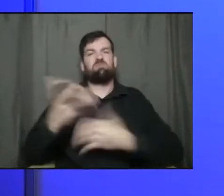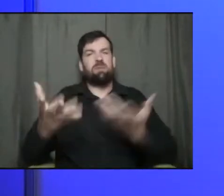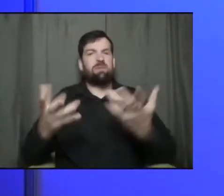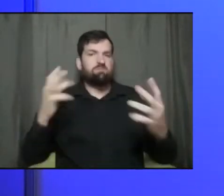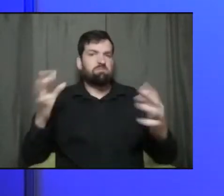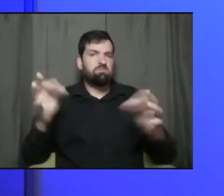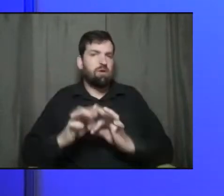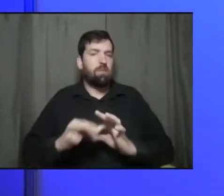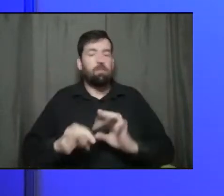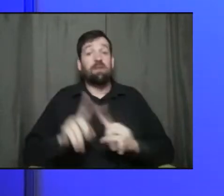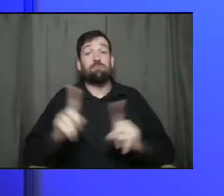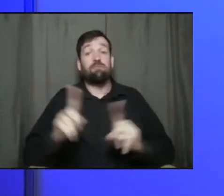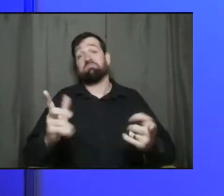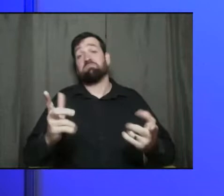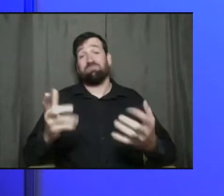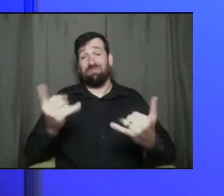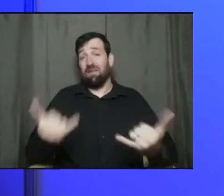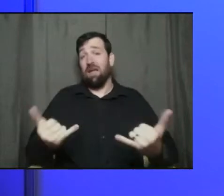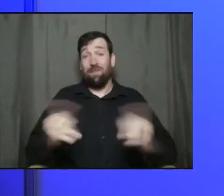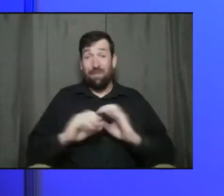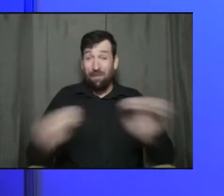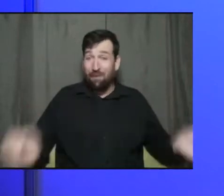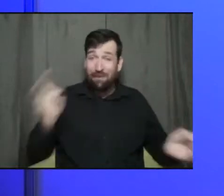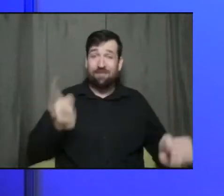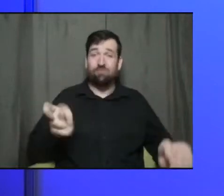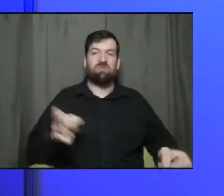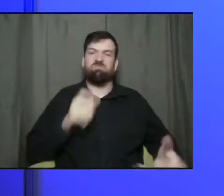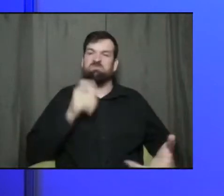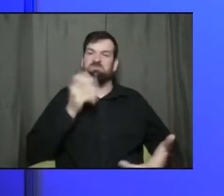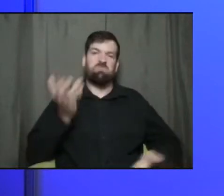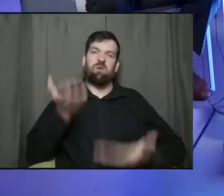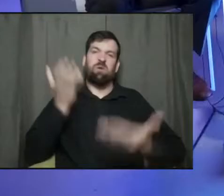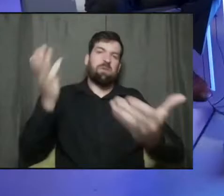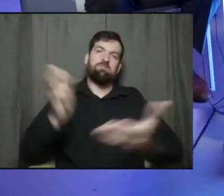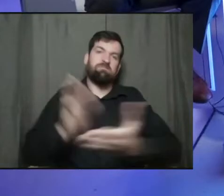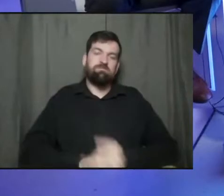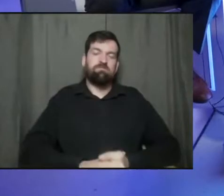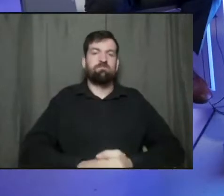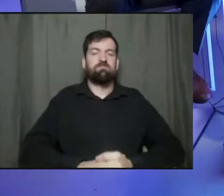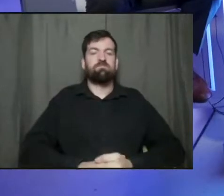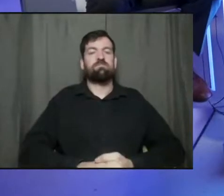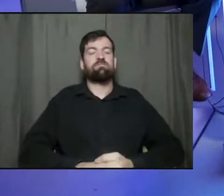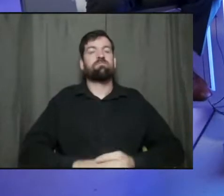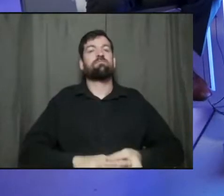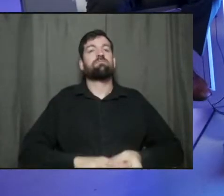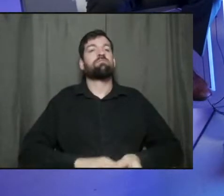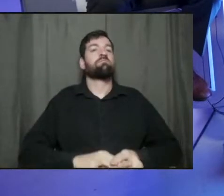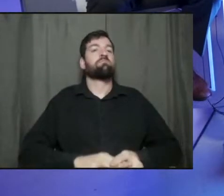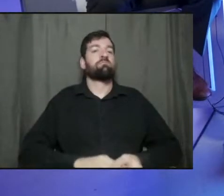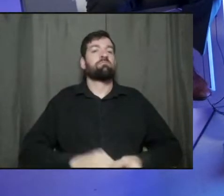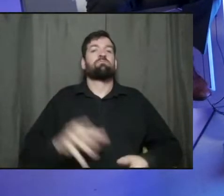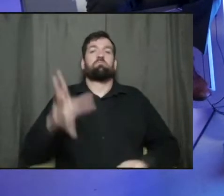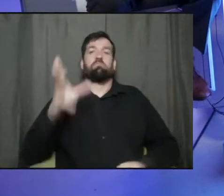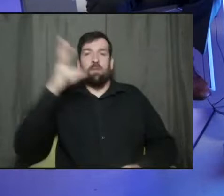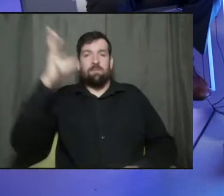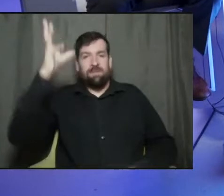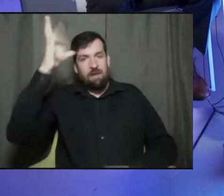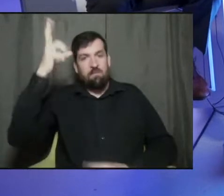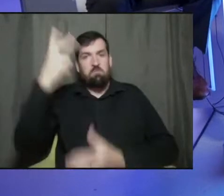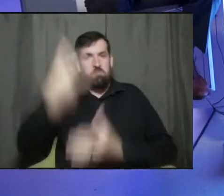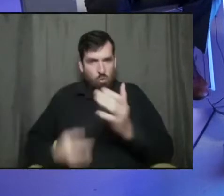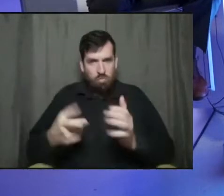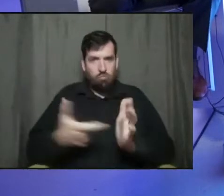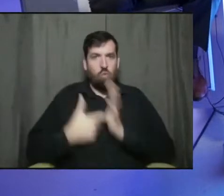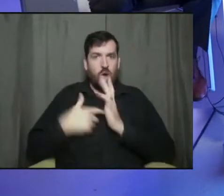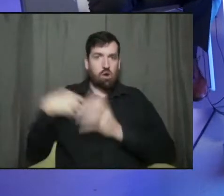that at this point we would routinely recommend. Both Okay. mom and dad both have to be carriers of the gene. Isn't that correct? That's right. Both